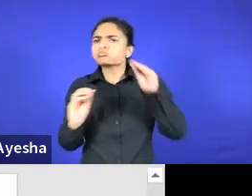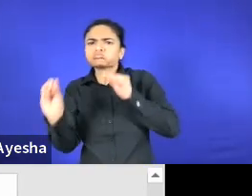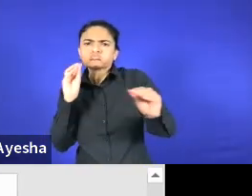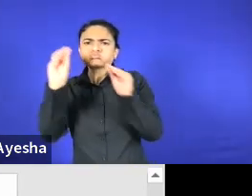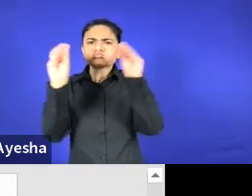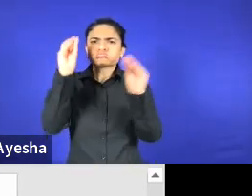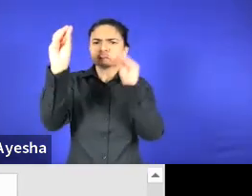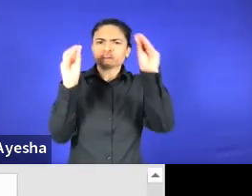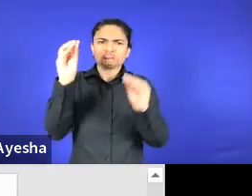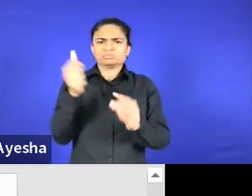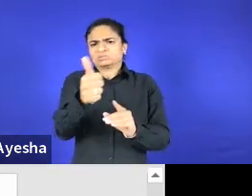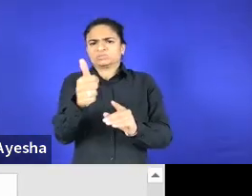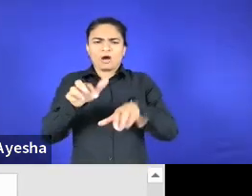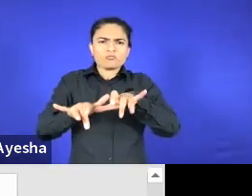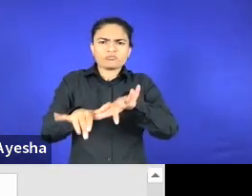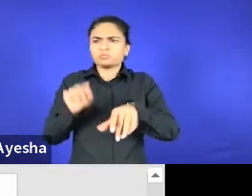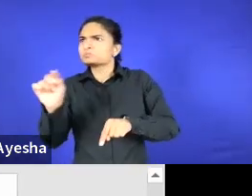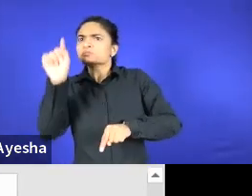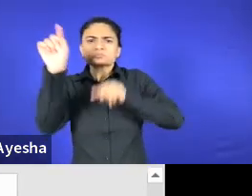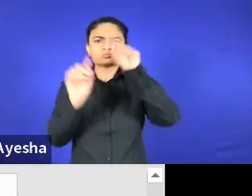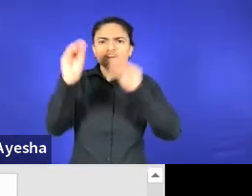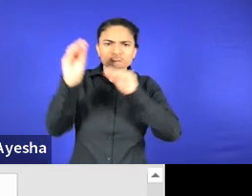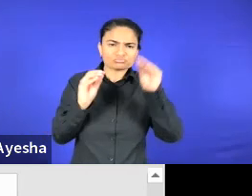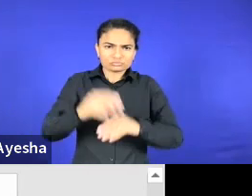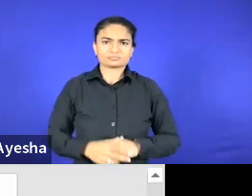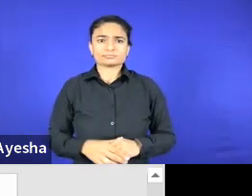This is the questionnaire content.